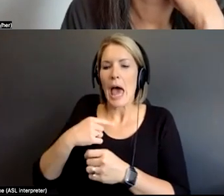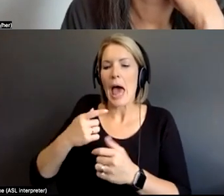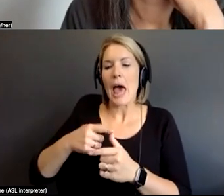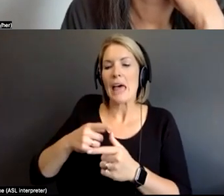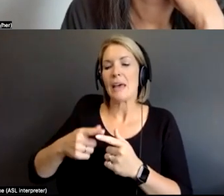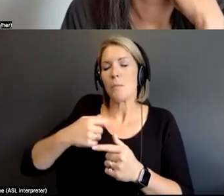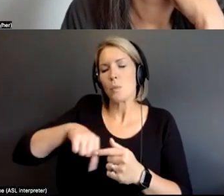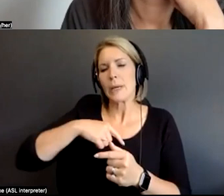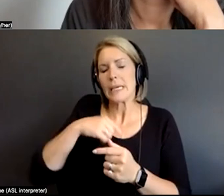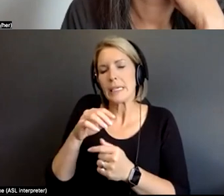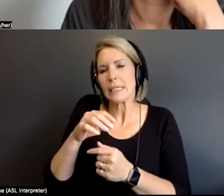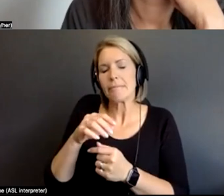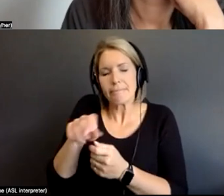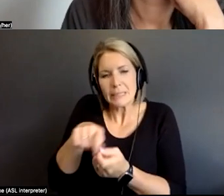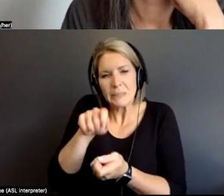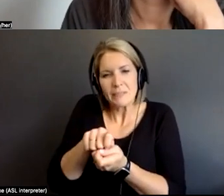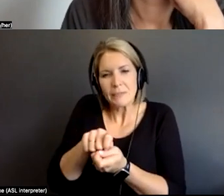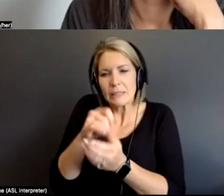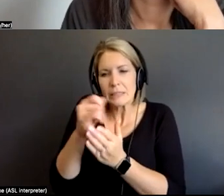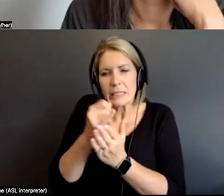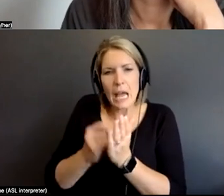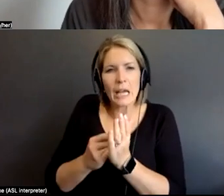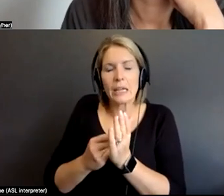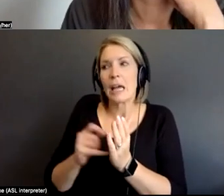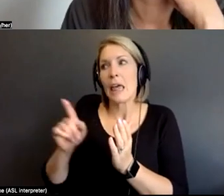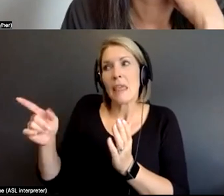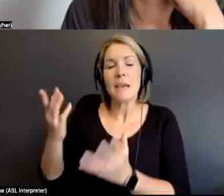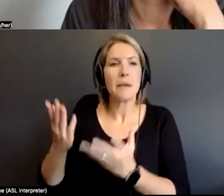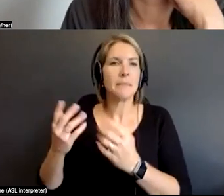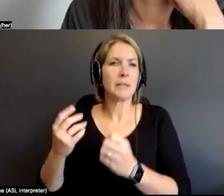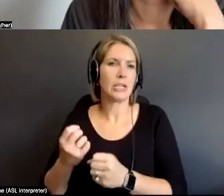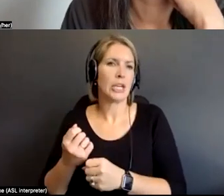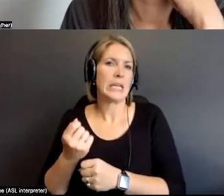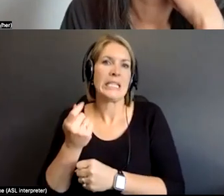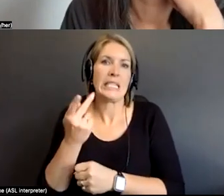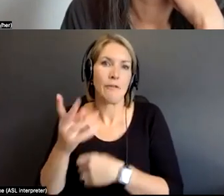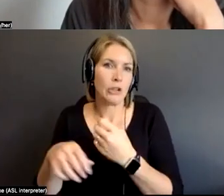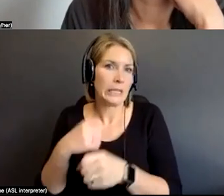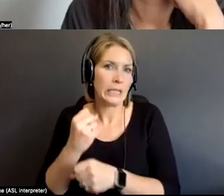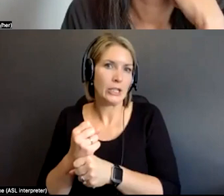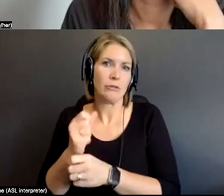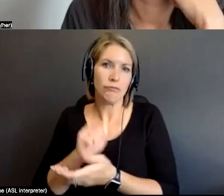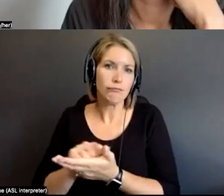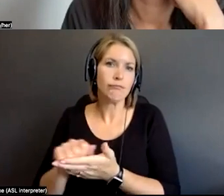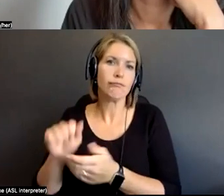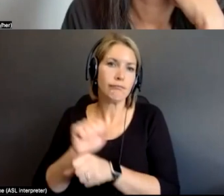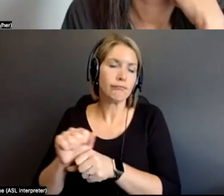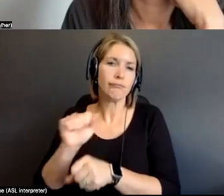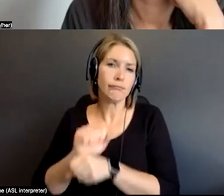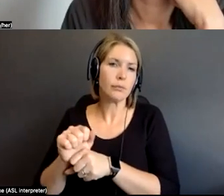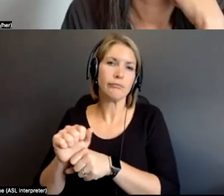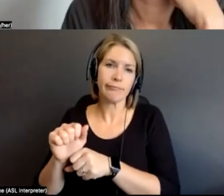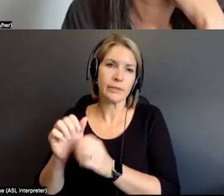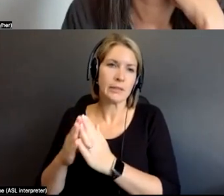to the work. If they've spent, in some cases, several years working on a novel, they're sort of in tunnel